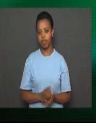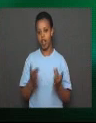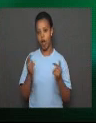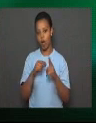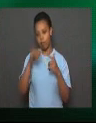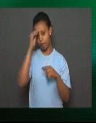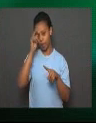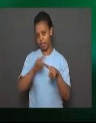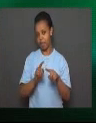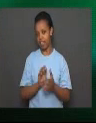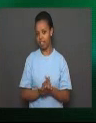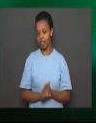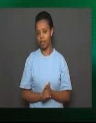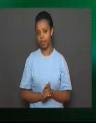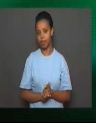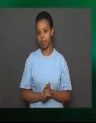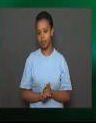Let's get back to our lesson.